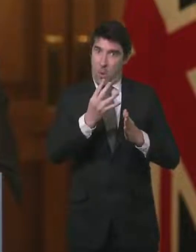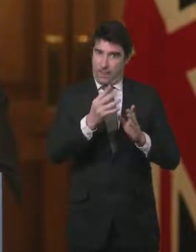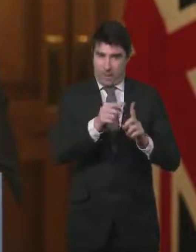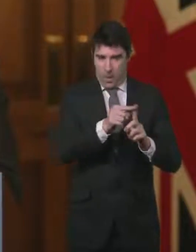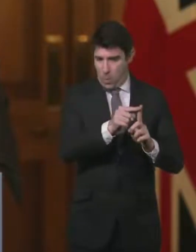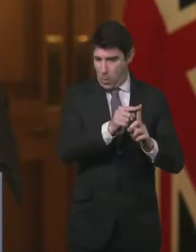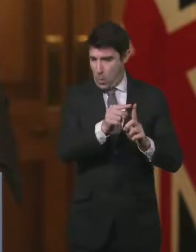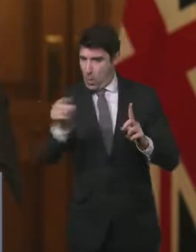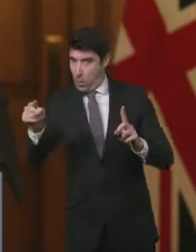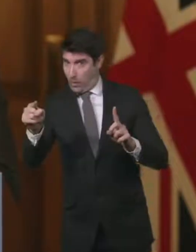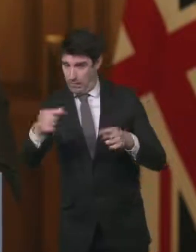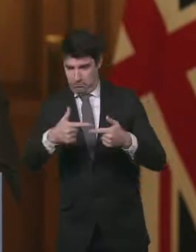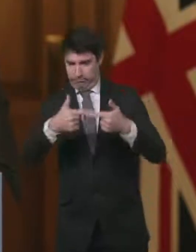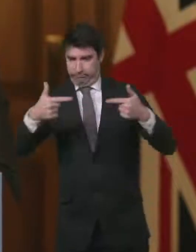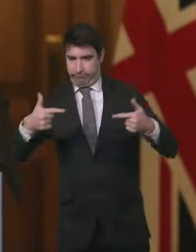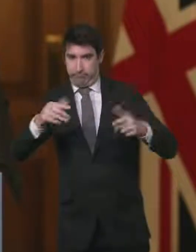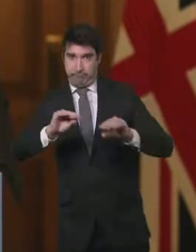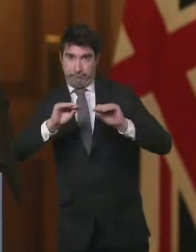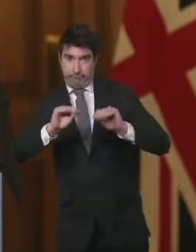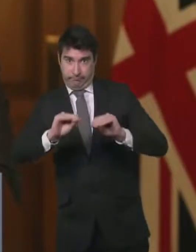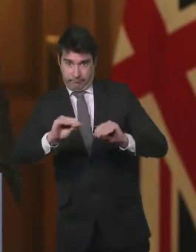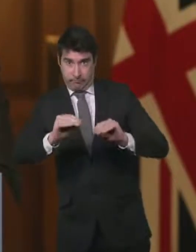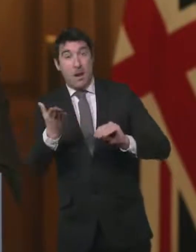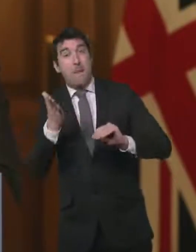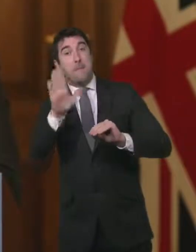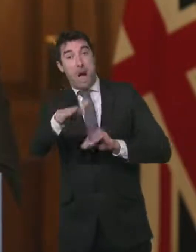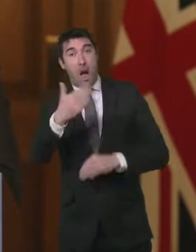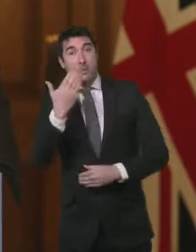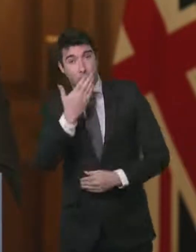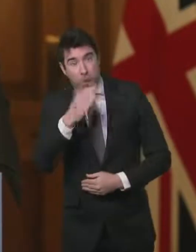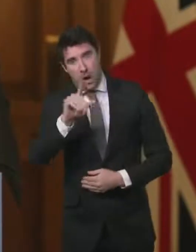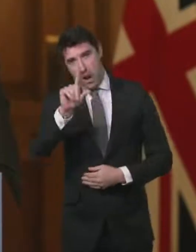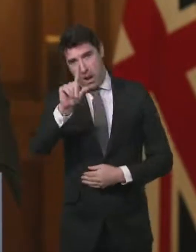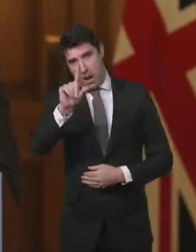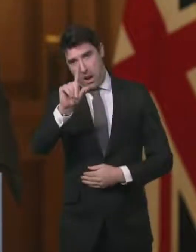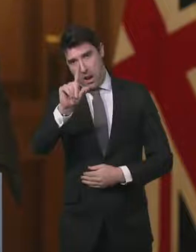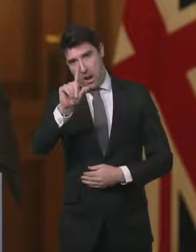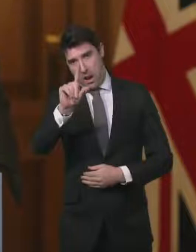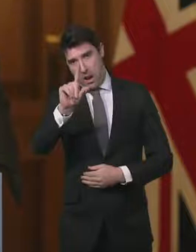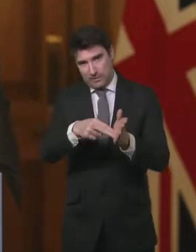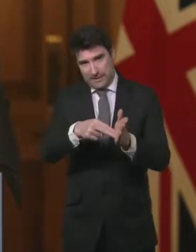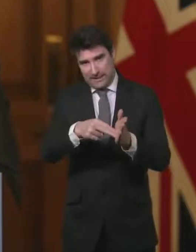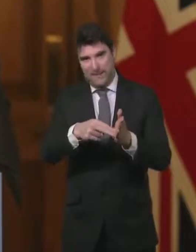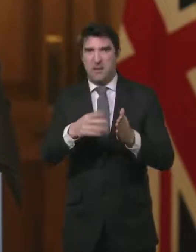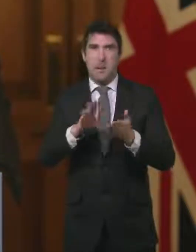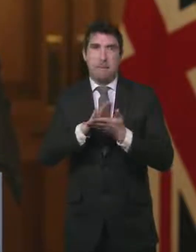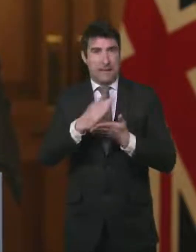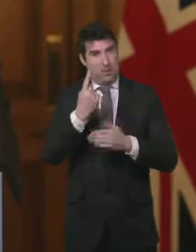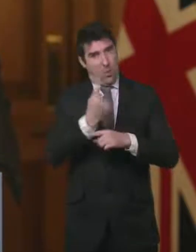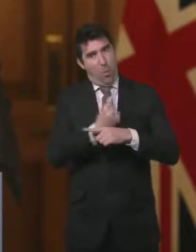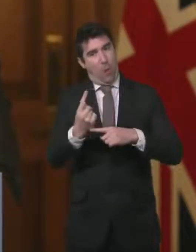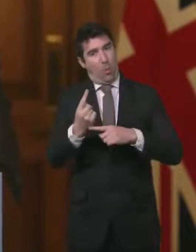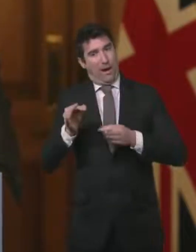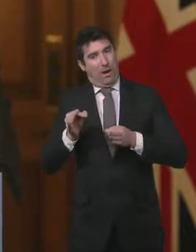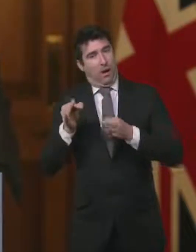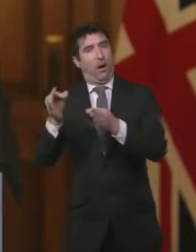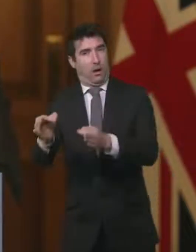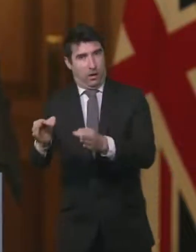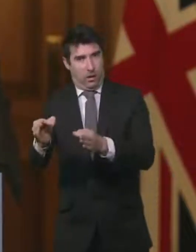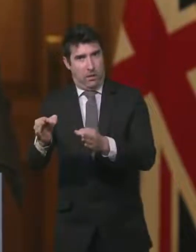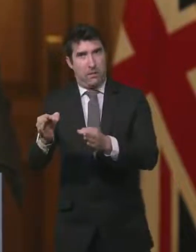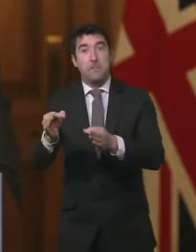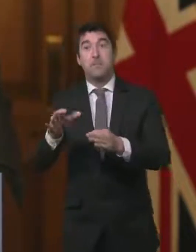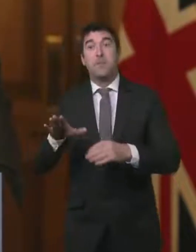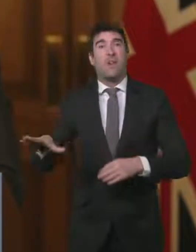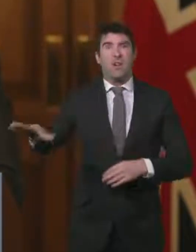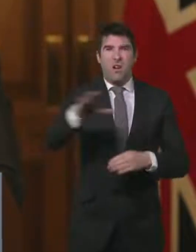things. You remaining don't need the internet. You don't secondary need school PCs. You pupils, don't need anything else. We've non-exam got so many groups empty will channels go back that a are week easily later. fillable. That is